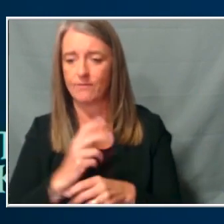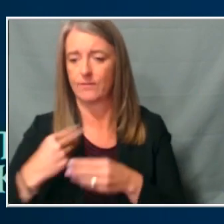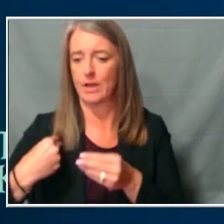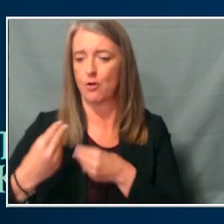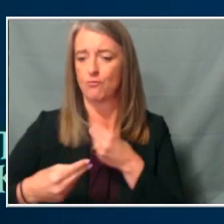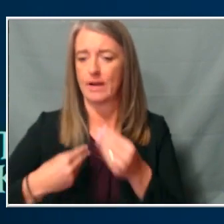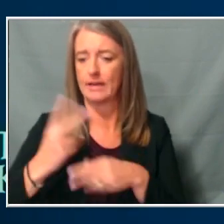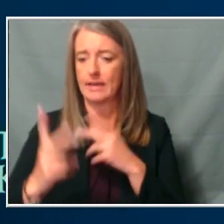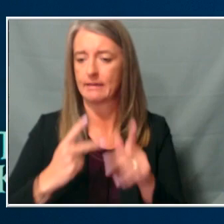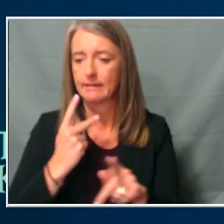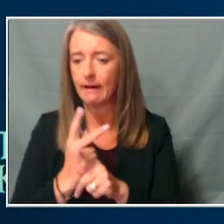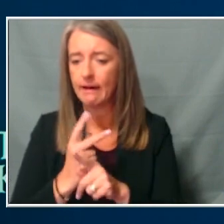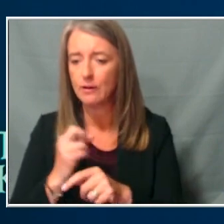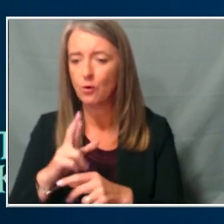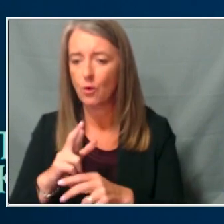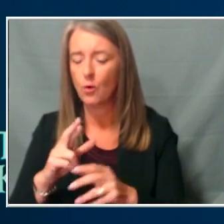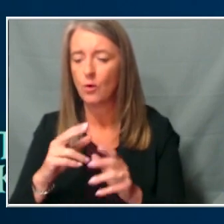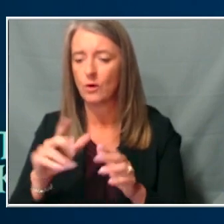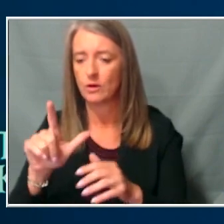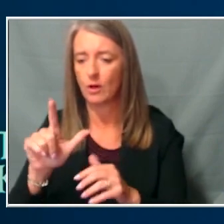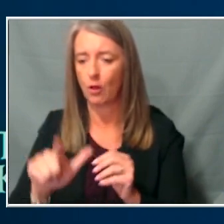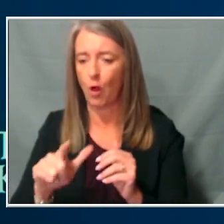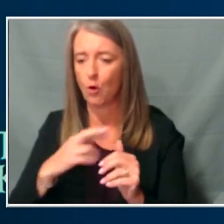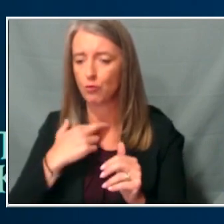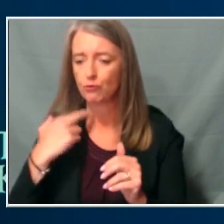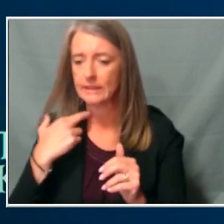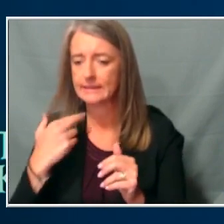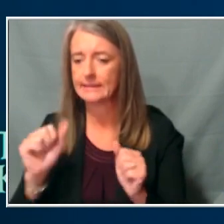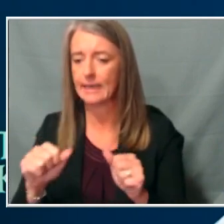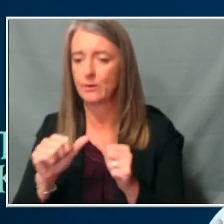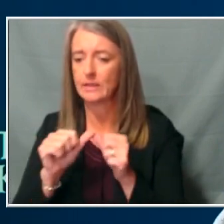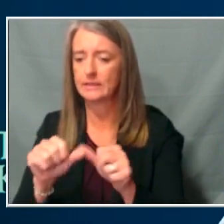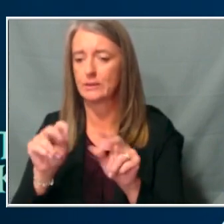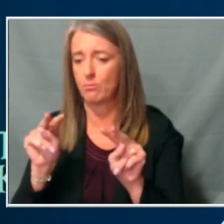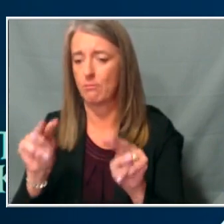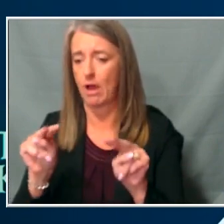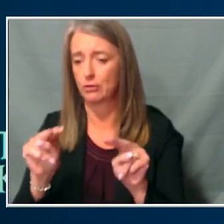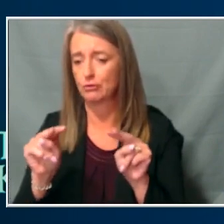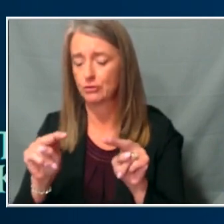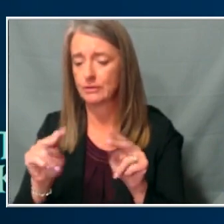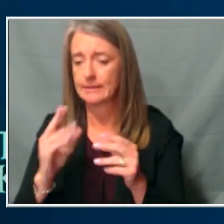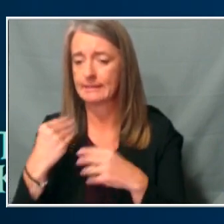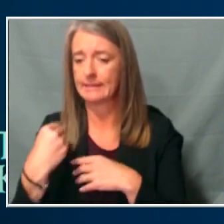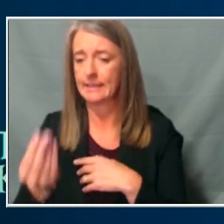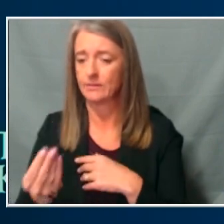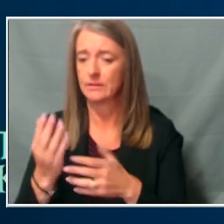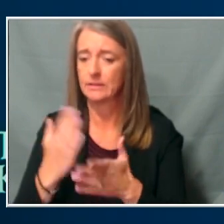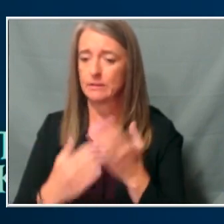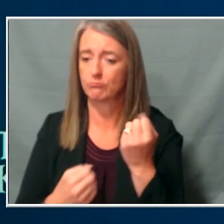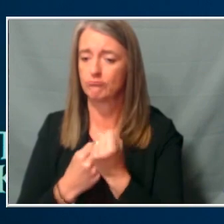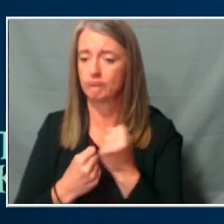hereditary form, or is she on the lower risk? Can we continue to monitor and give her some reassurance and say,